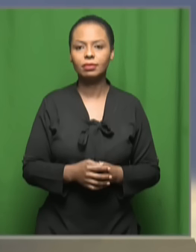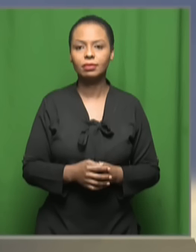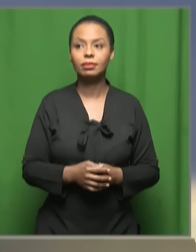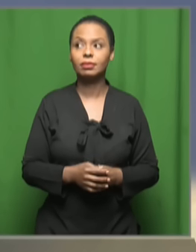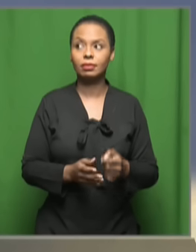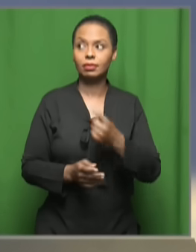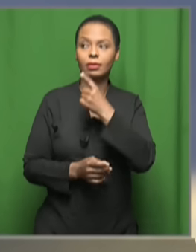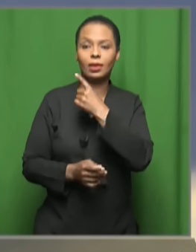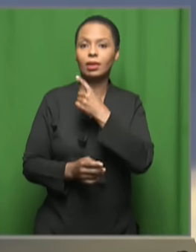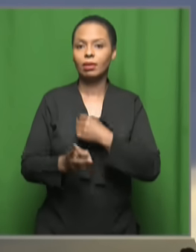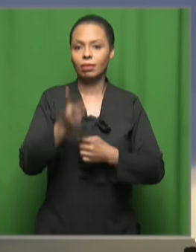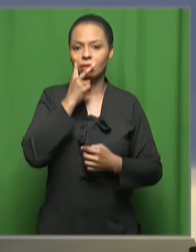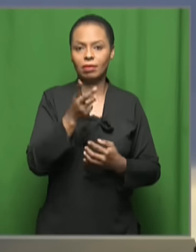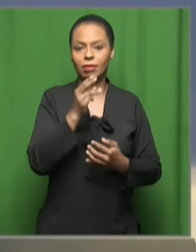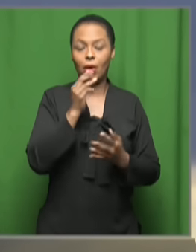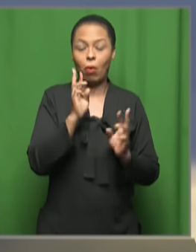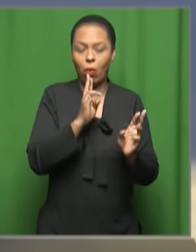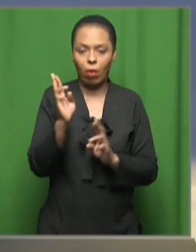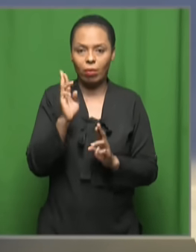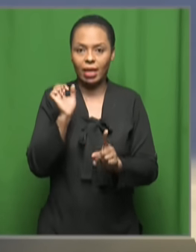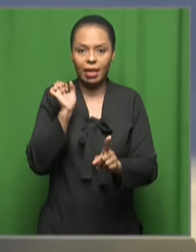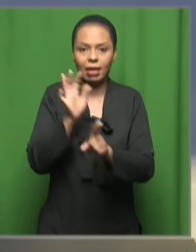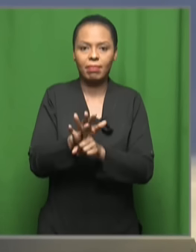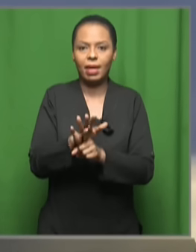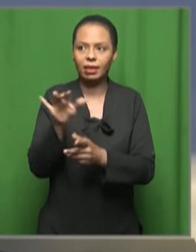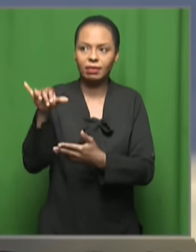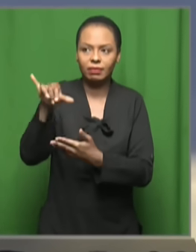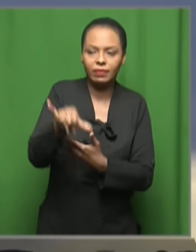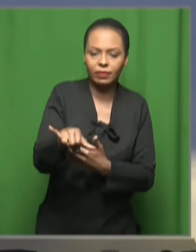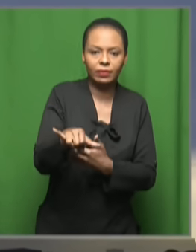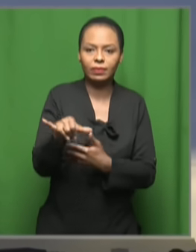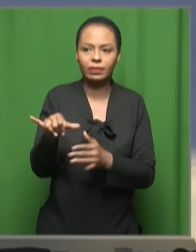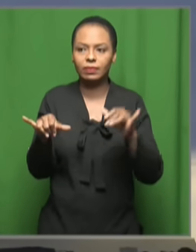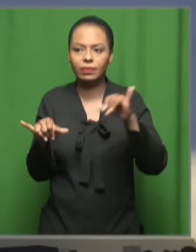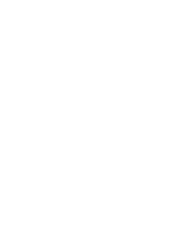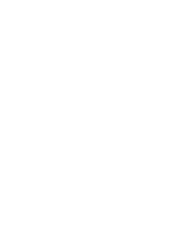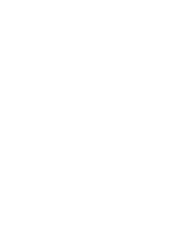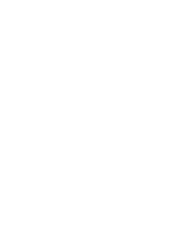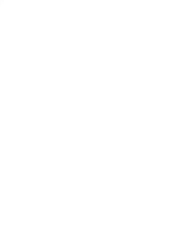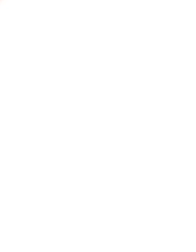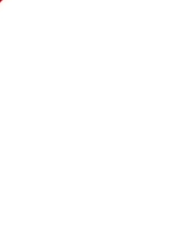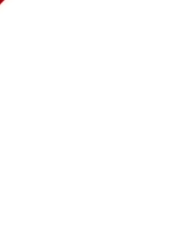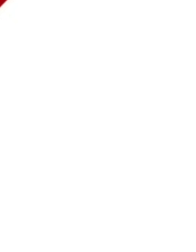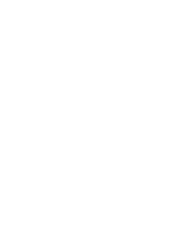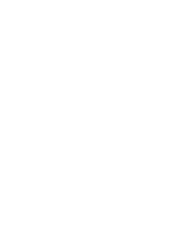affect the pace and rhythm of arrivals of the heads of state and government.